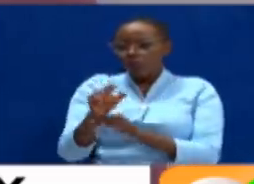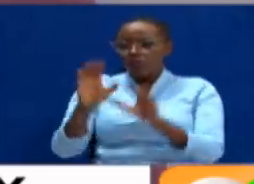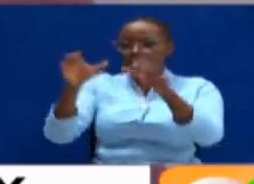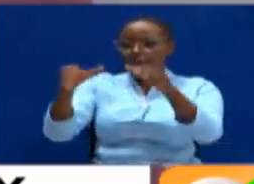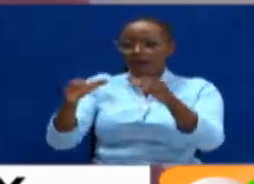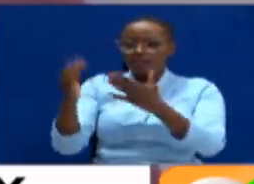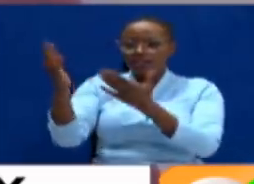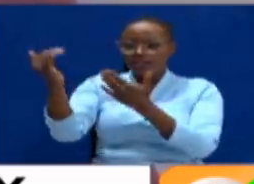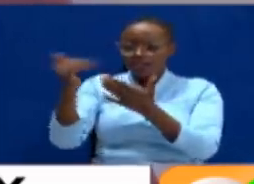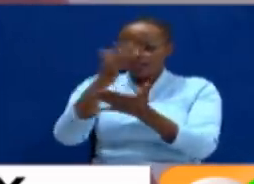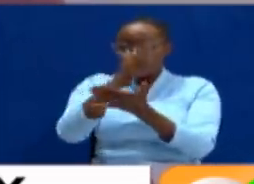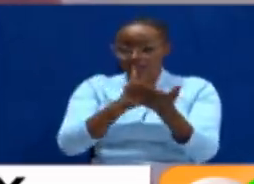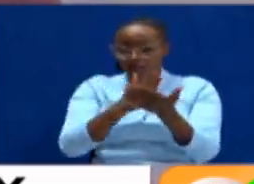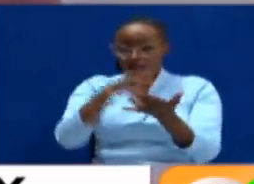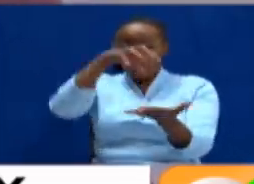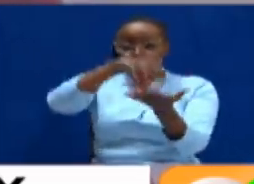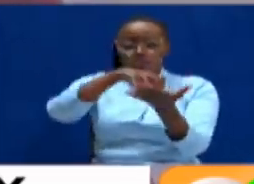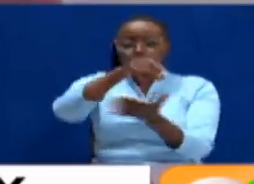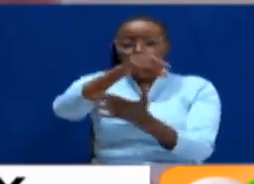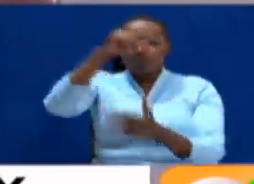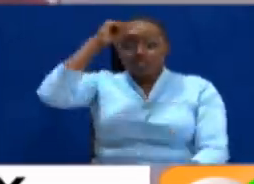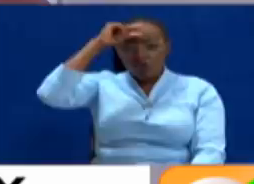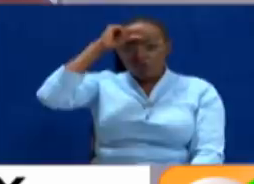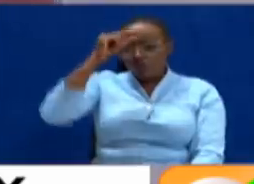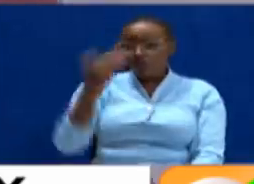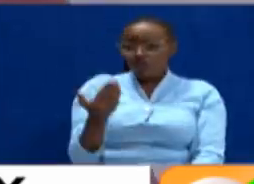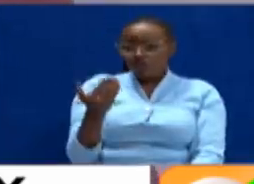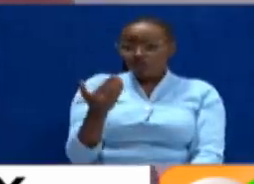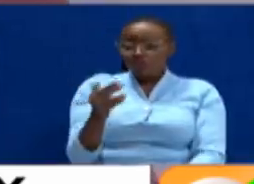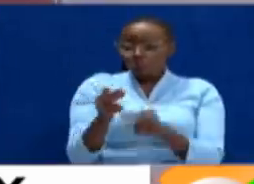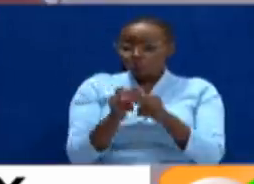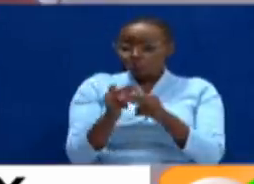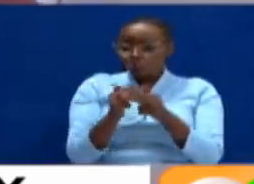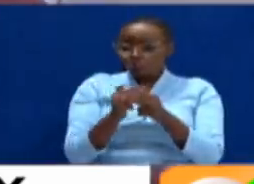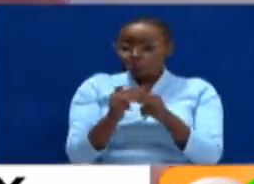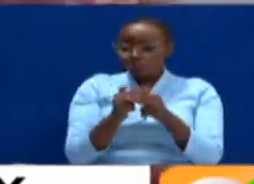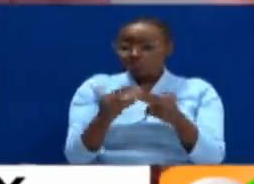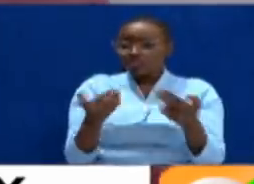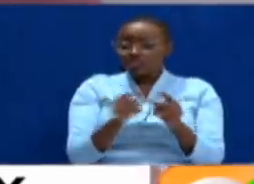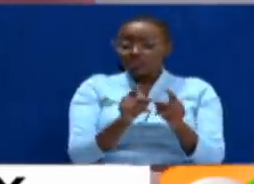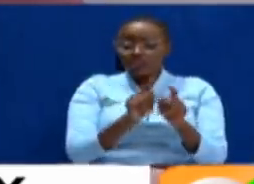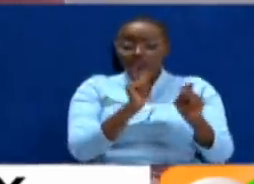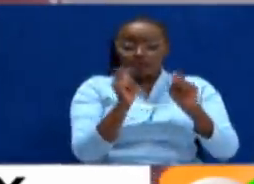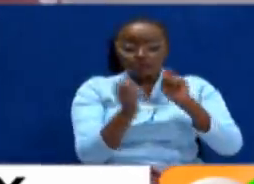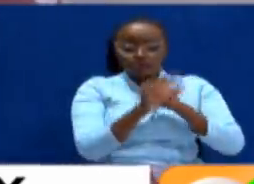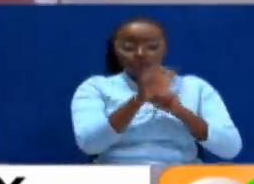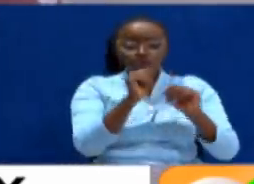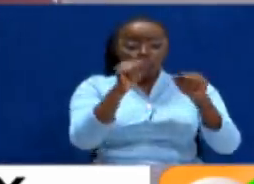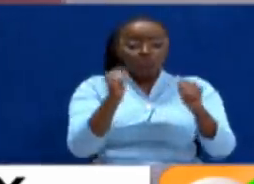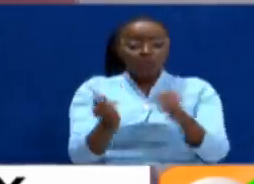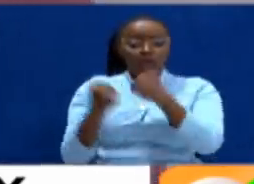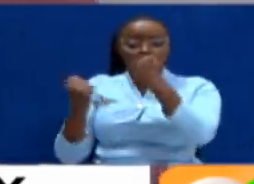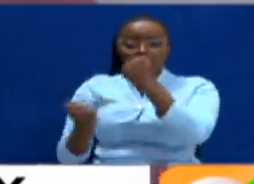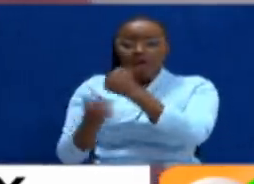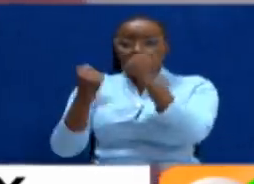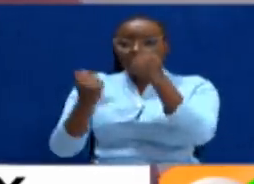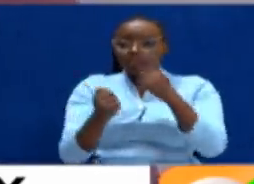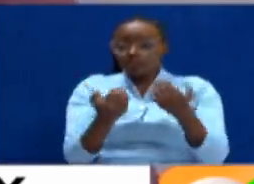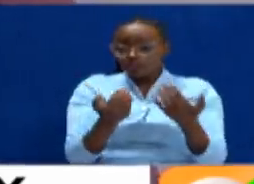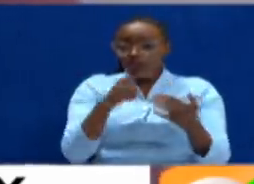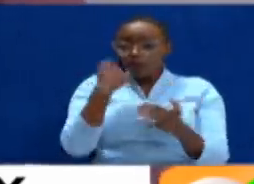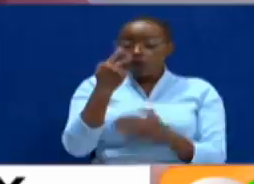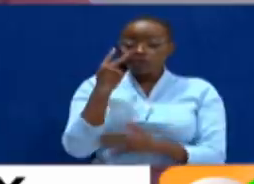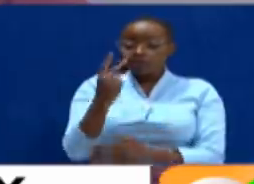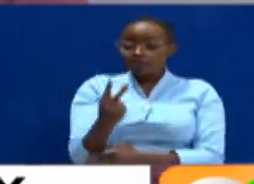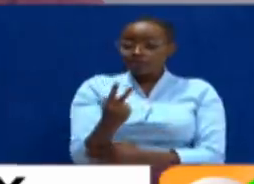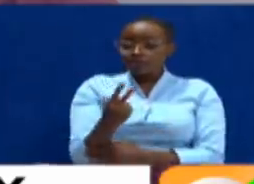actually expecting some position in government. Ivi karibuni, we keep hearing, there could be a reshuffle, there could be this, there could be that. Those who are perceived